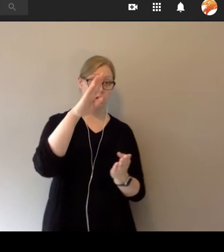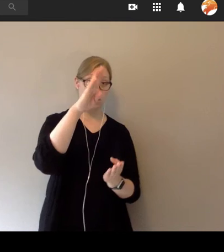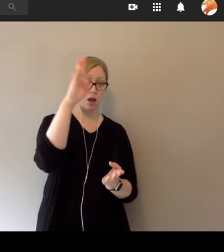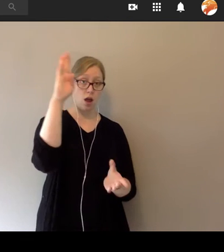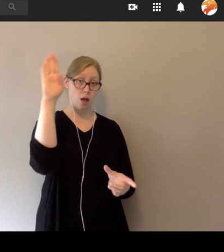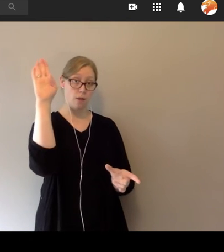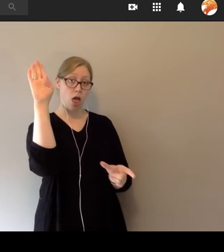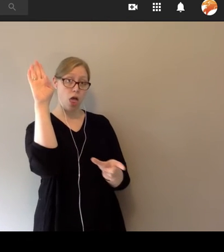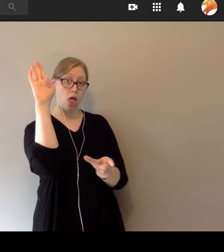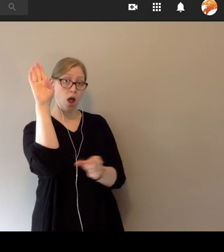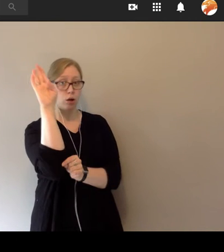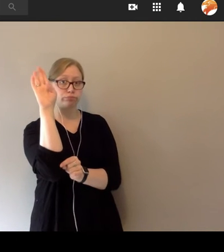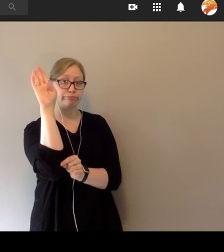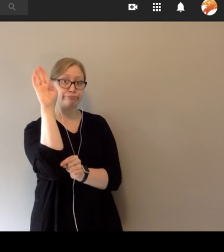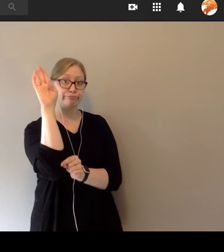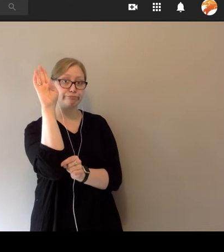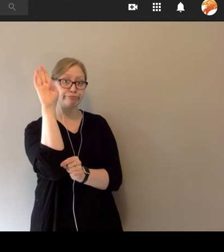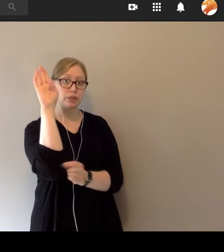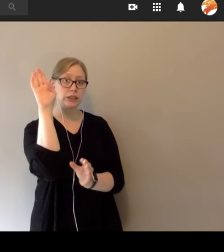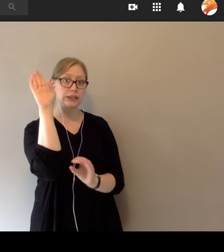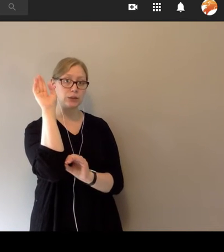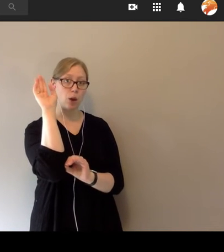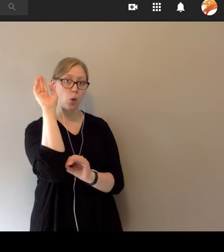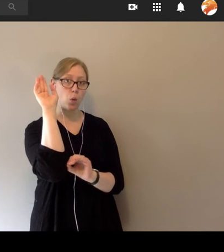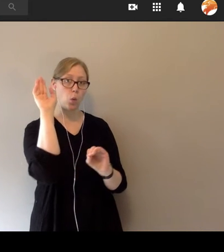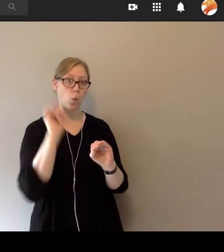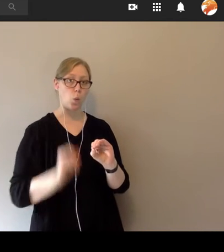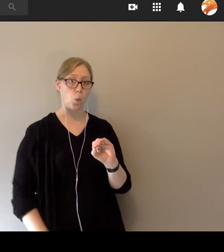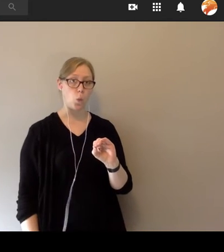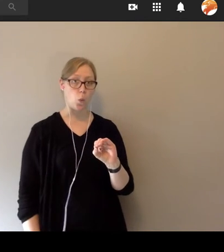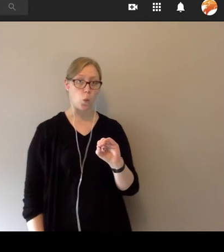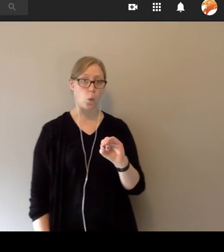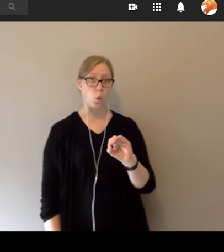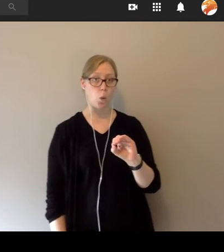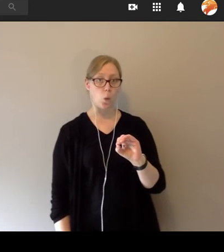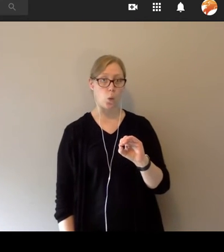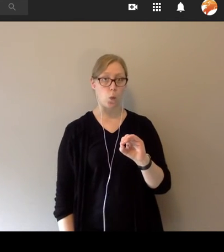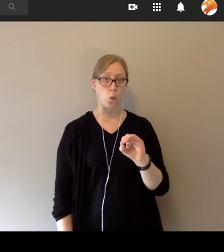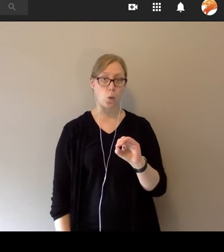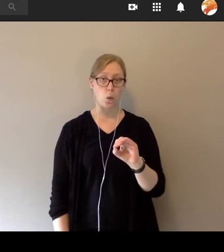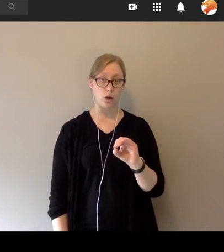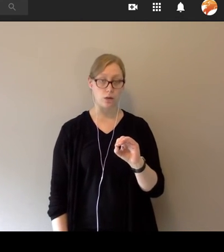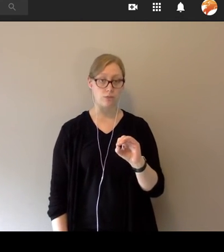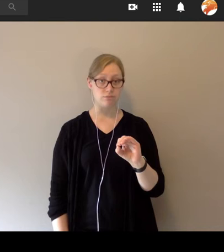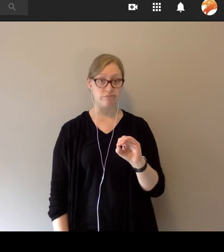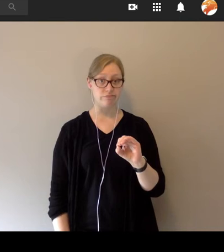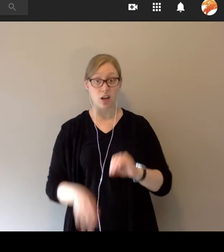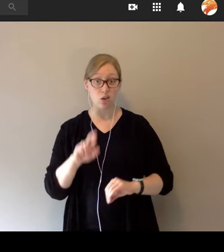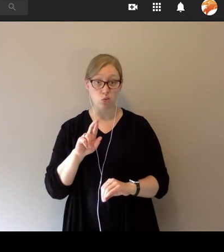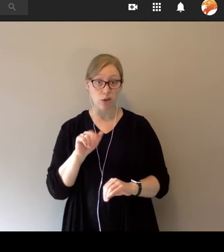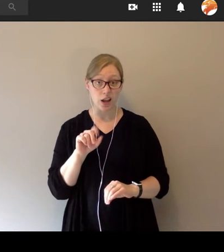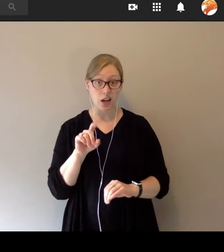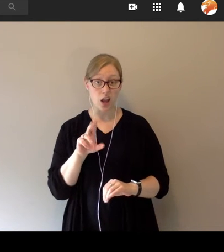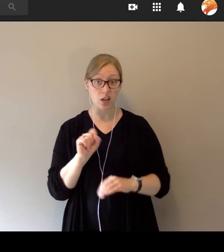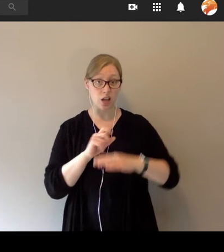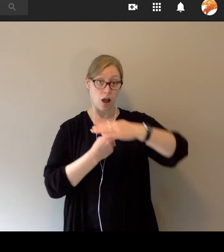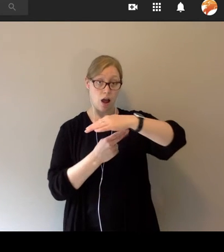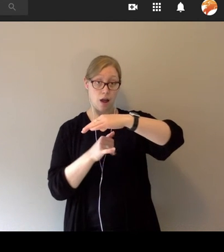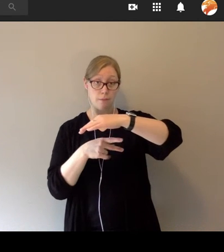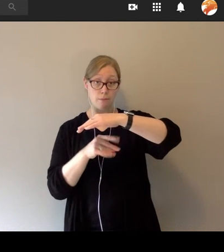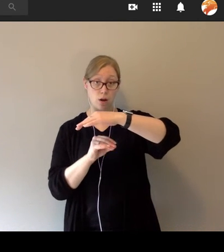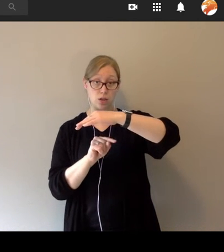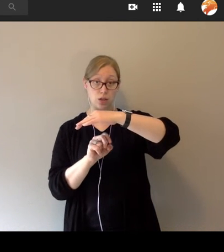length at all. It's 0. The hypotenuse, or that length to the edge of the circle, the radius, is still the same, but the adjacent side